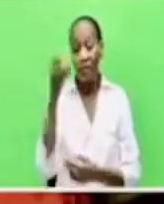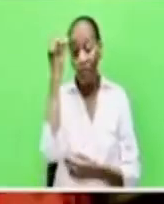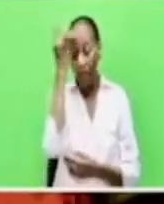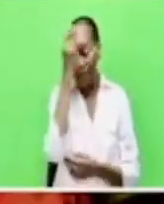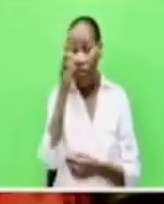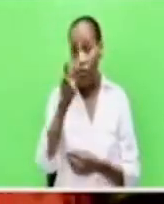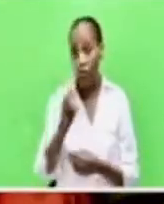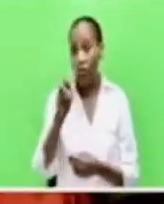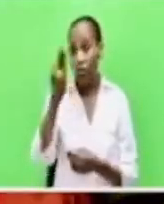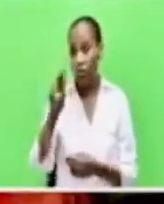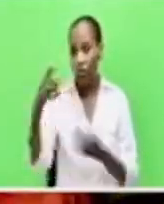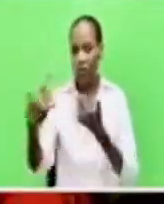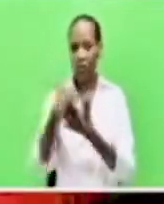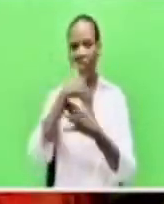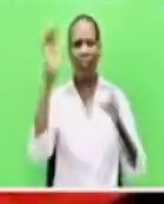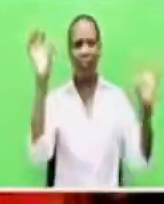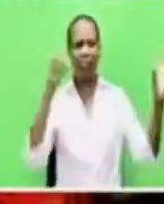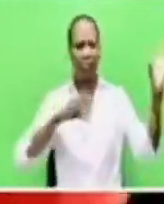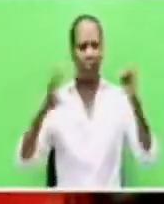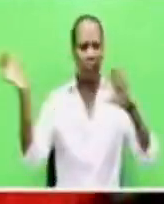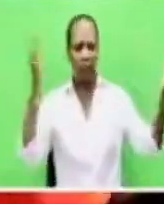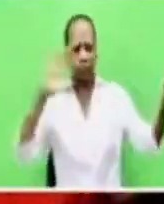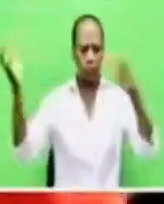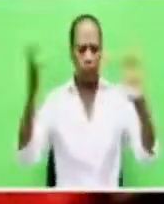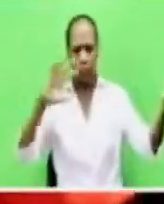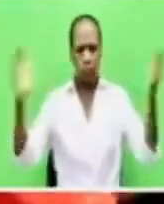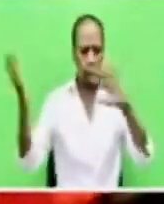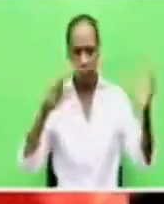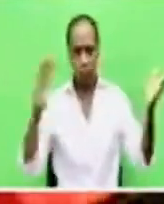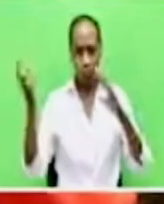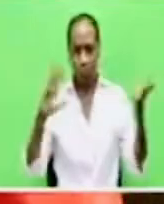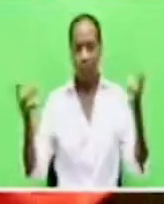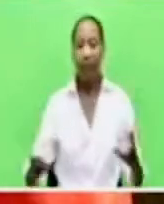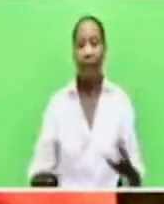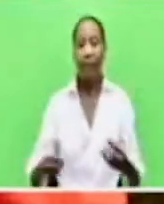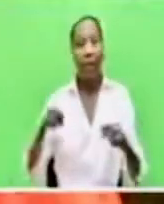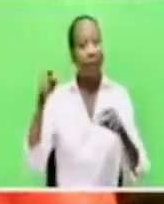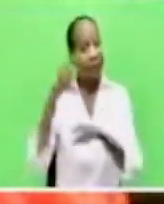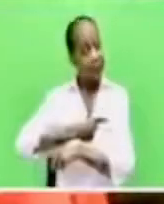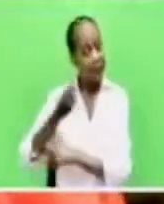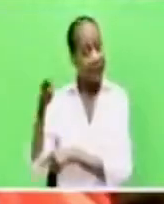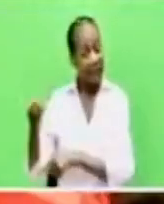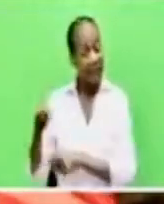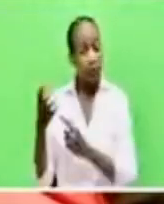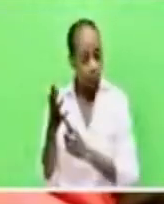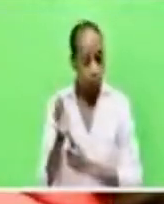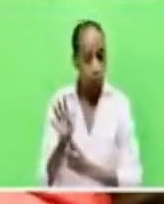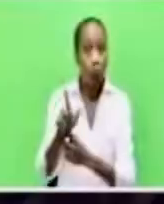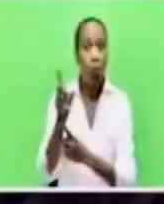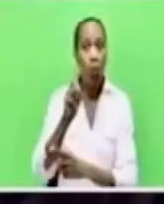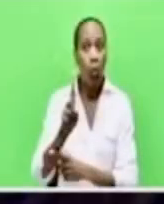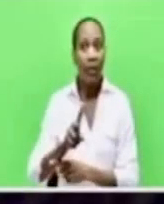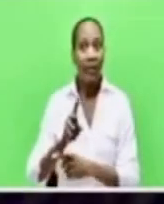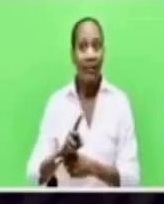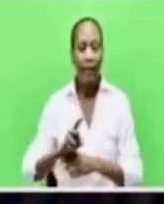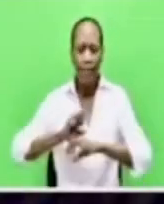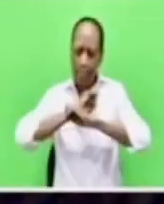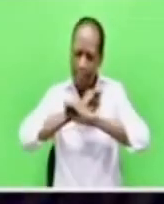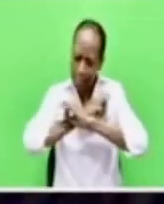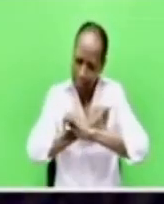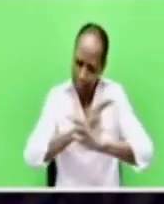March 2023. The 20th of March marked one of the greatest national demonstrations